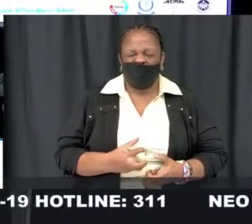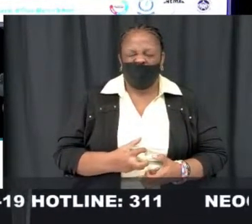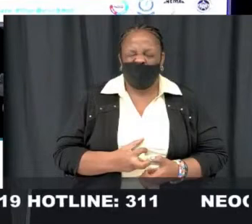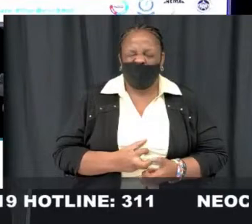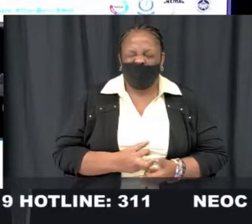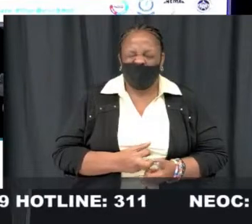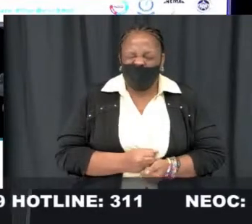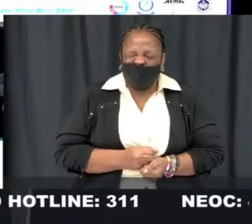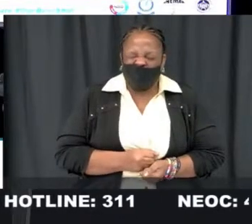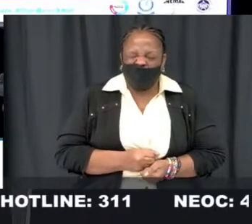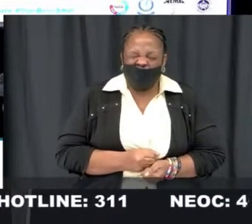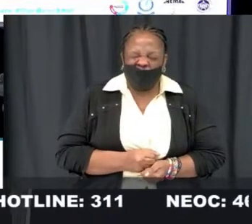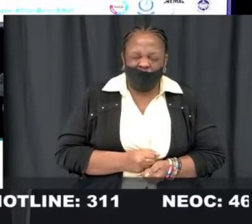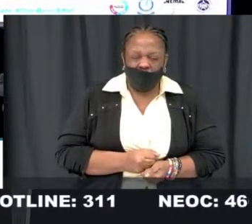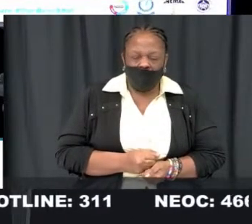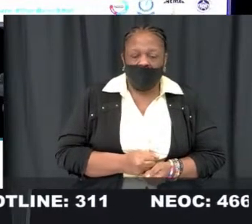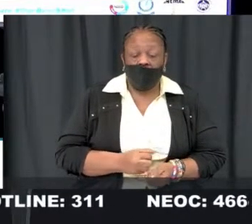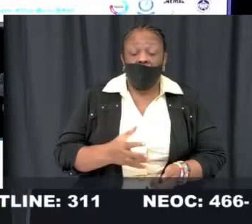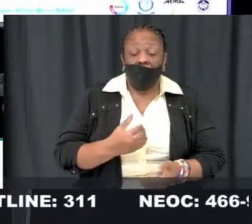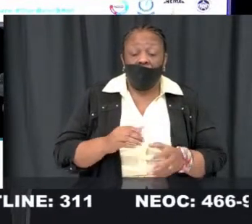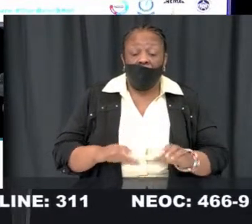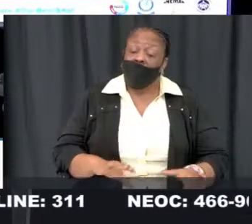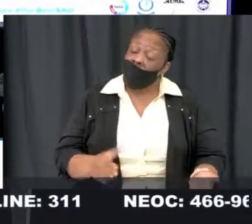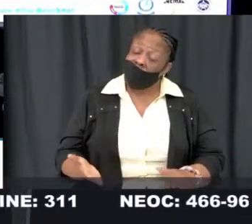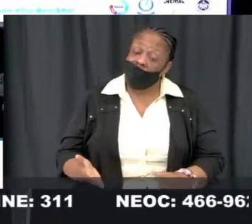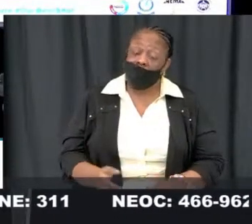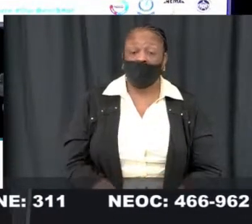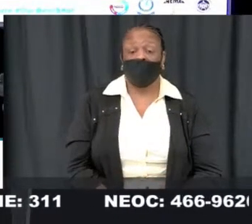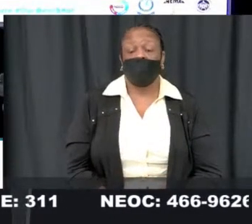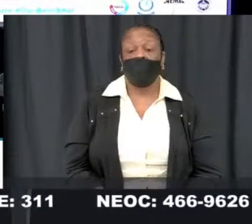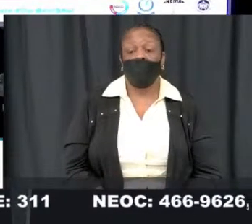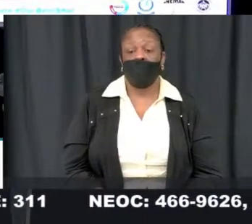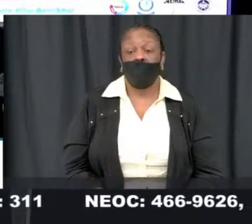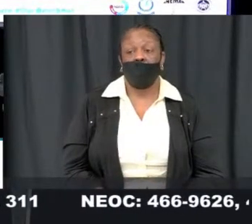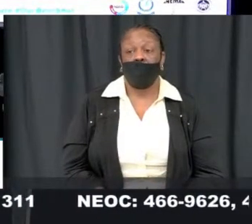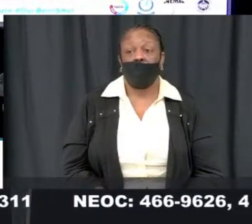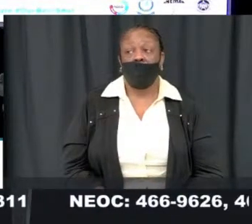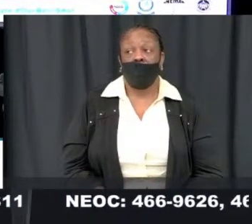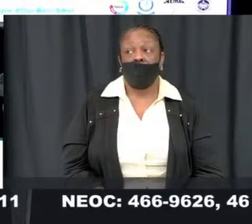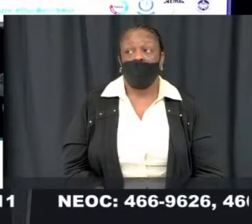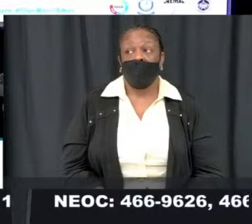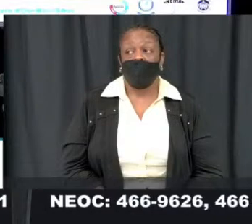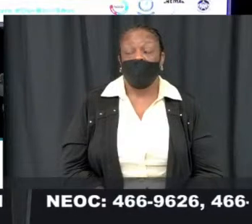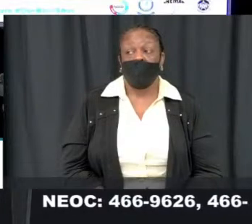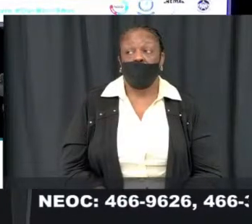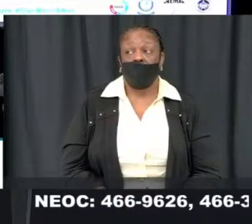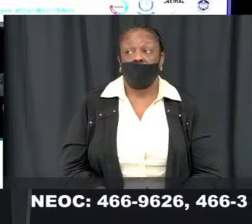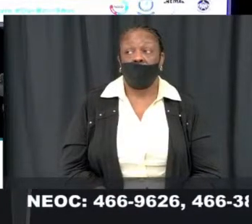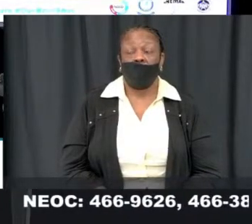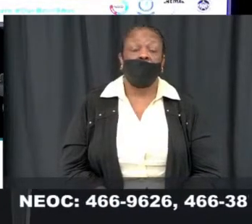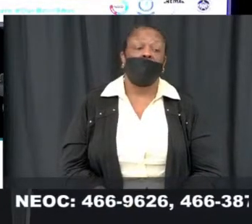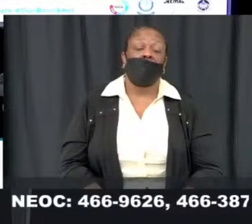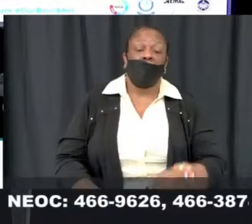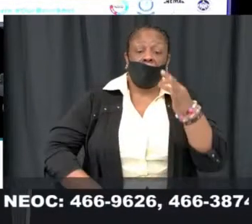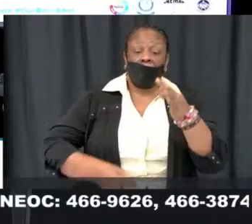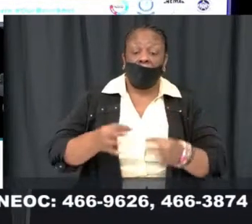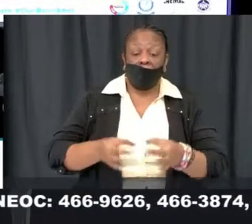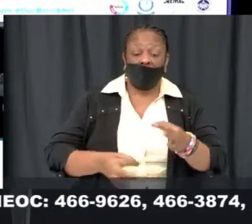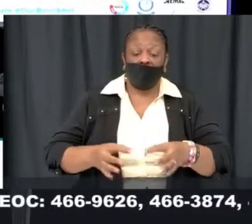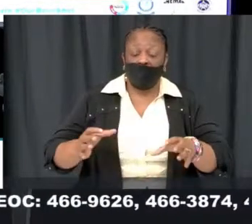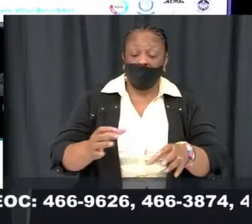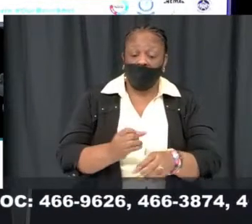vaccinated. You can be fully vaccinated and get a mild case of COVID. If you have diabetes and hypertension